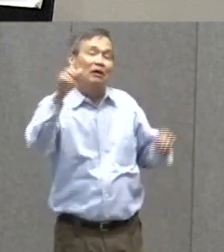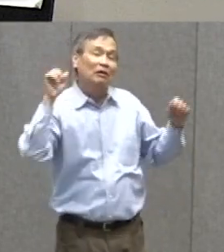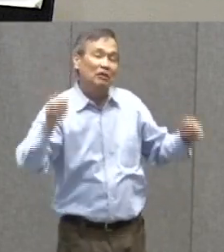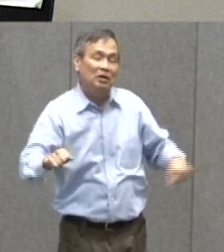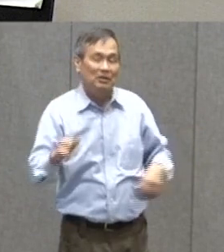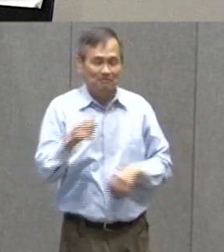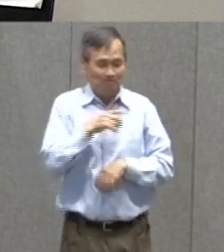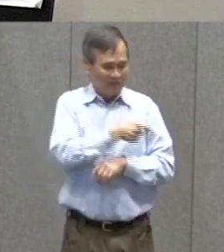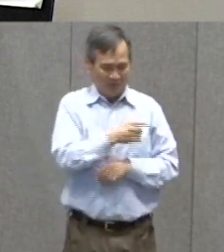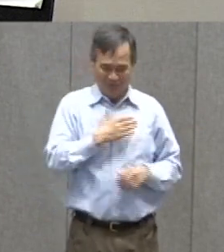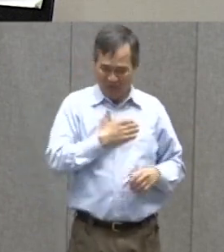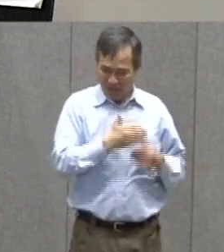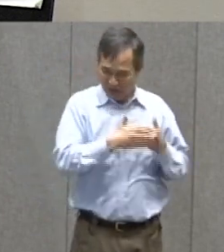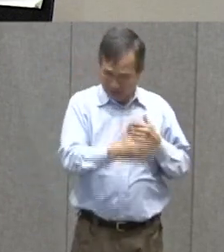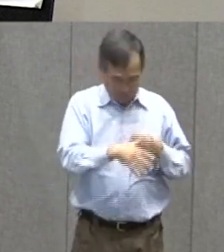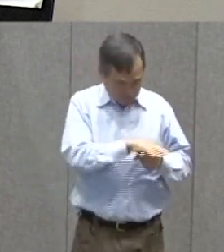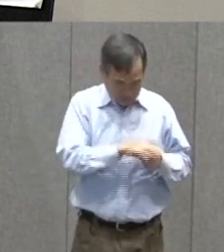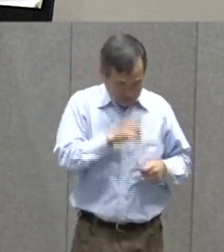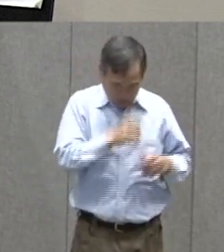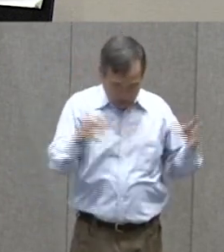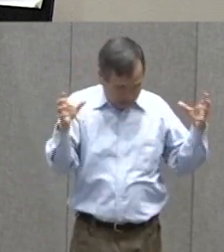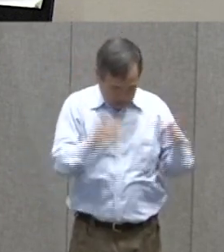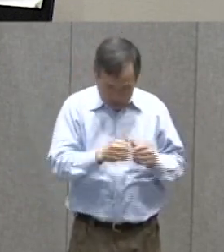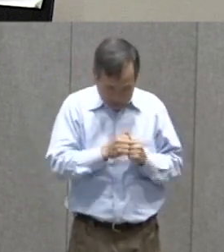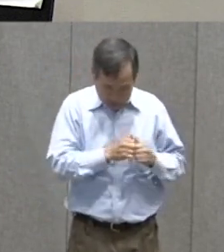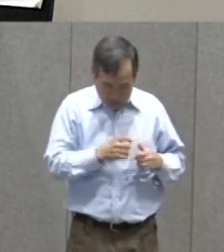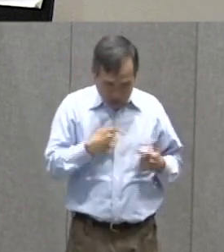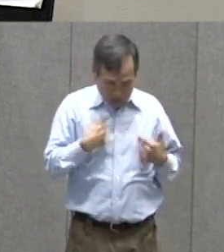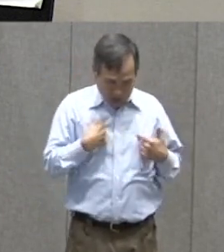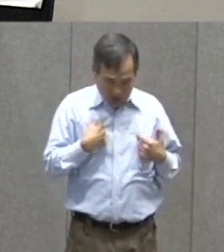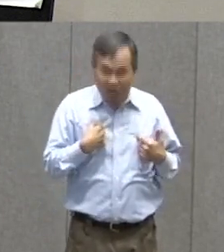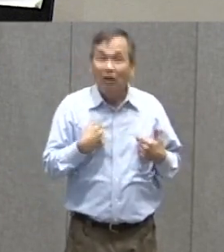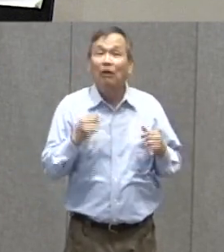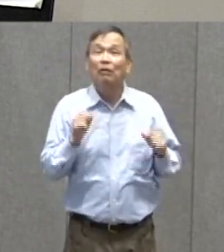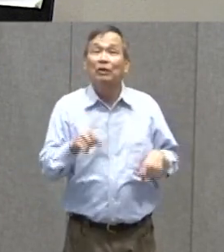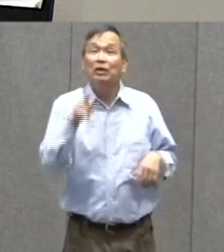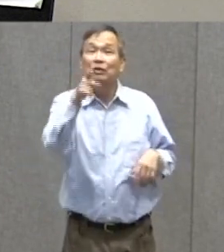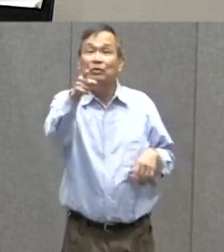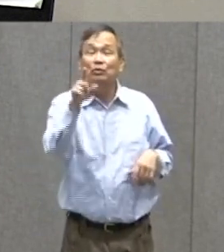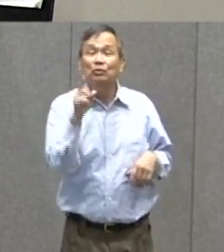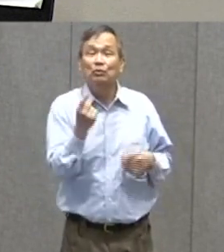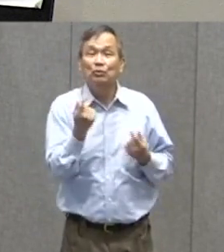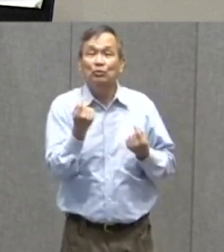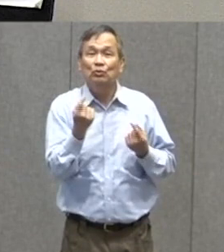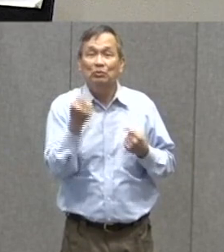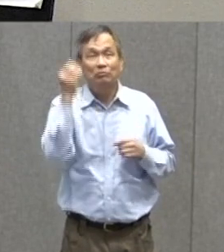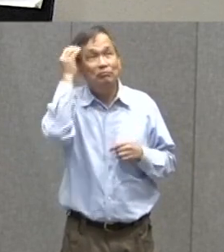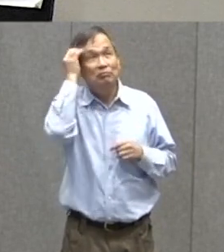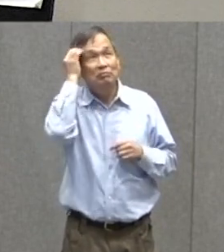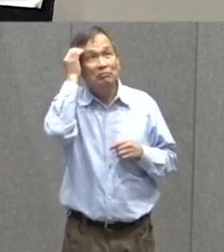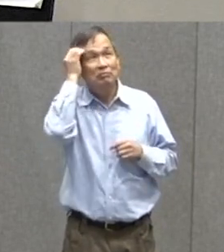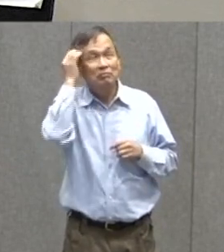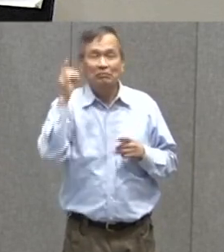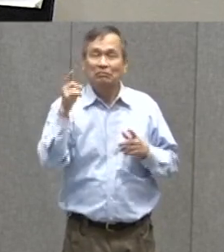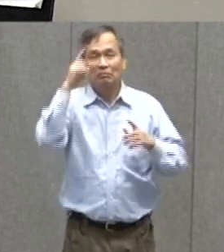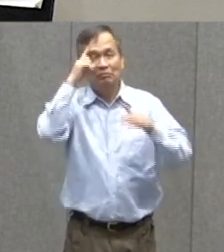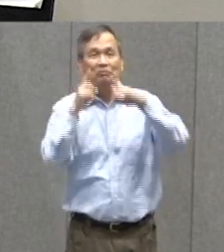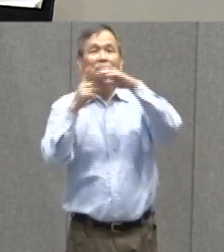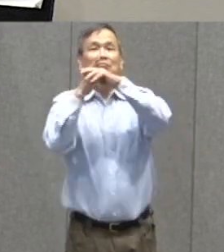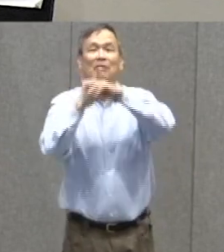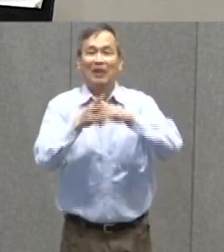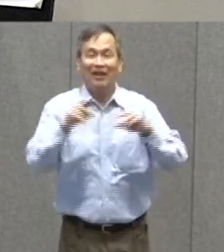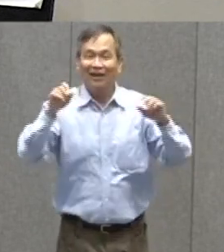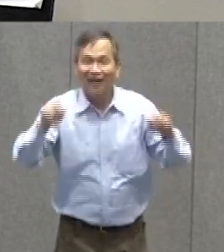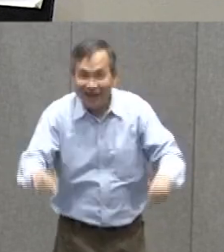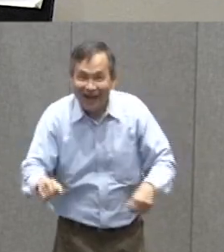about, what are some things that we can do in our neighborhood community or your barrio there that you